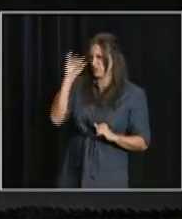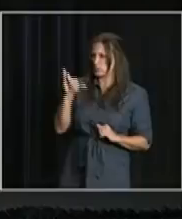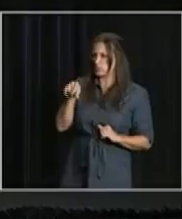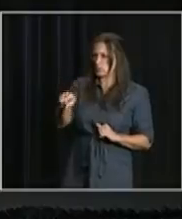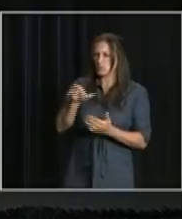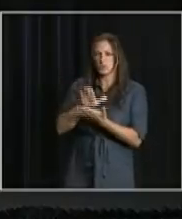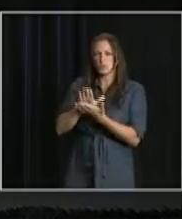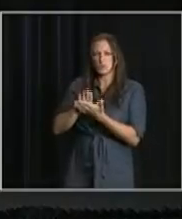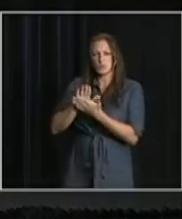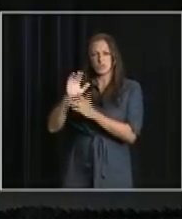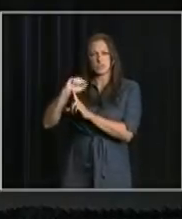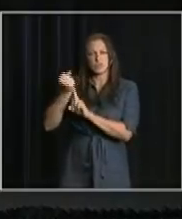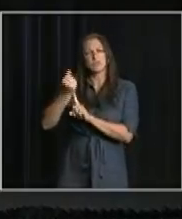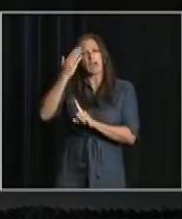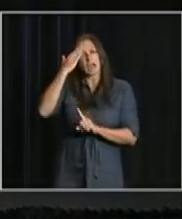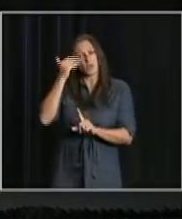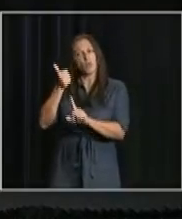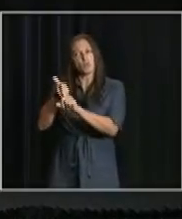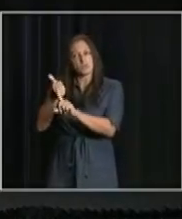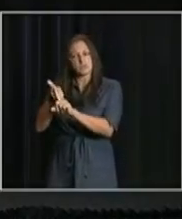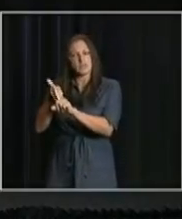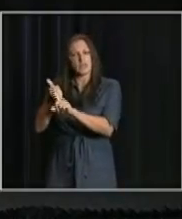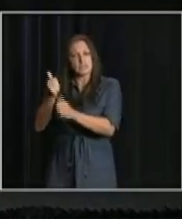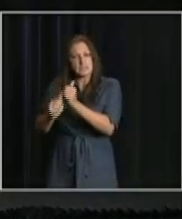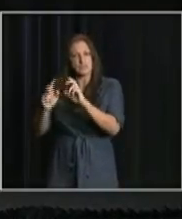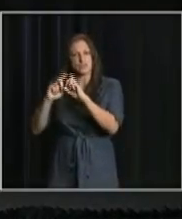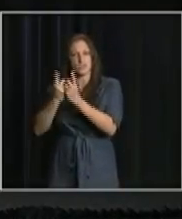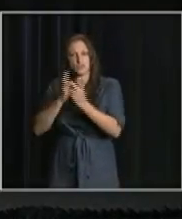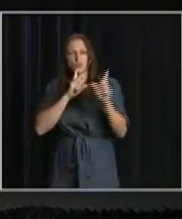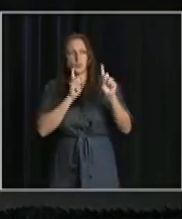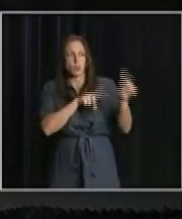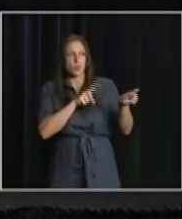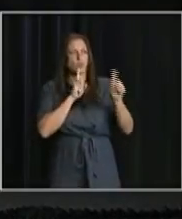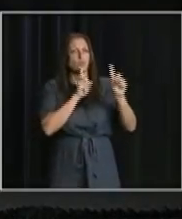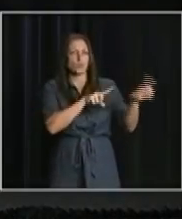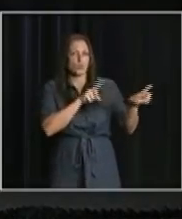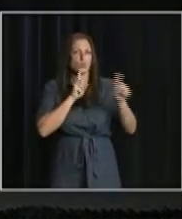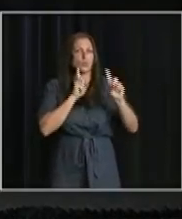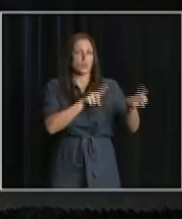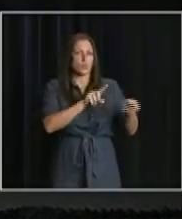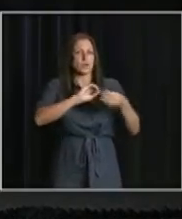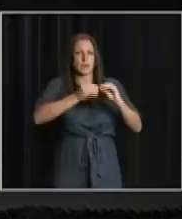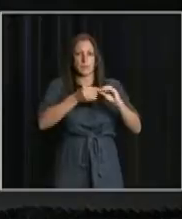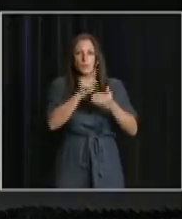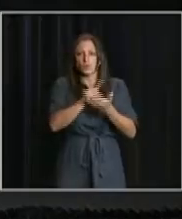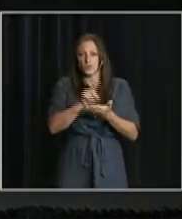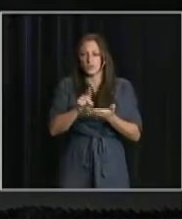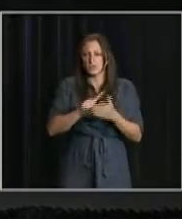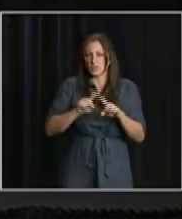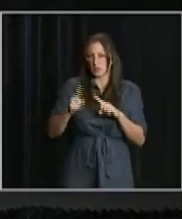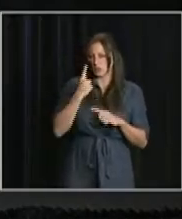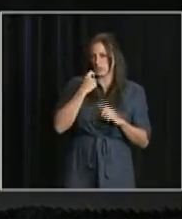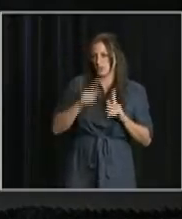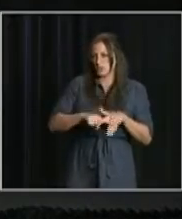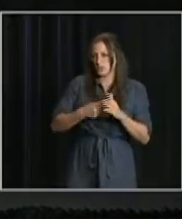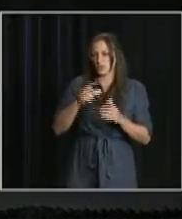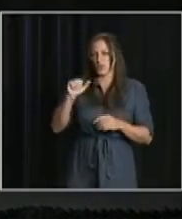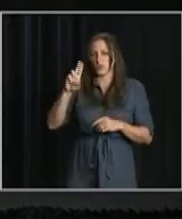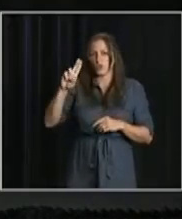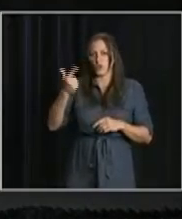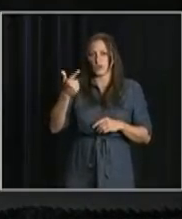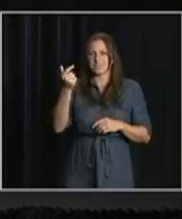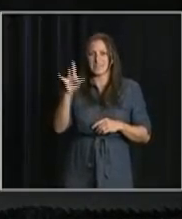know that they're self-reporting every week, and the last numbers I had, we started out at on August 18th, it was